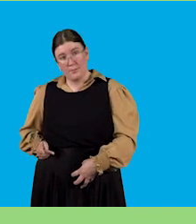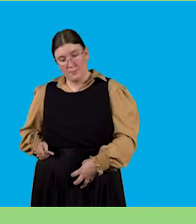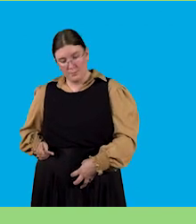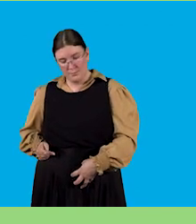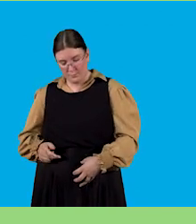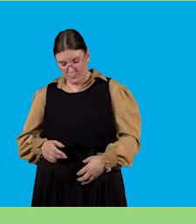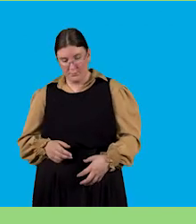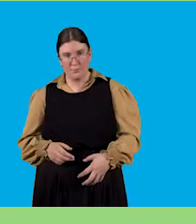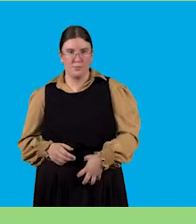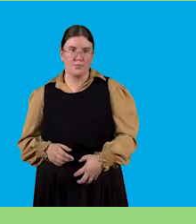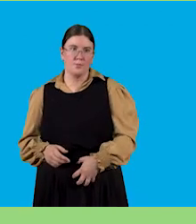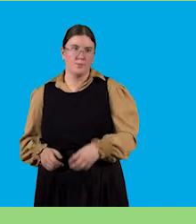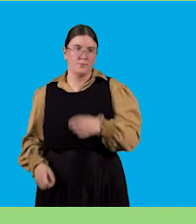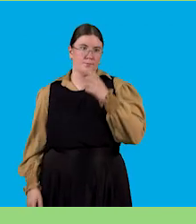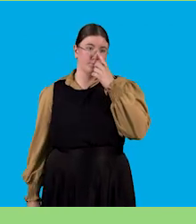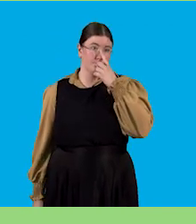next organ, which is the bladder.